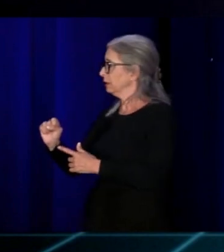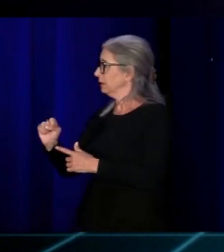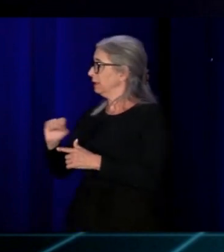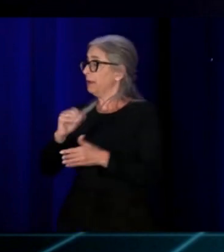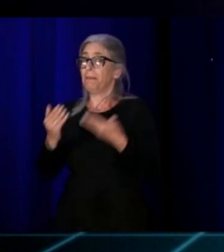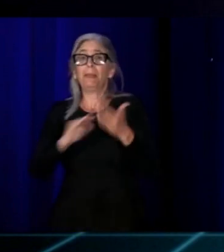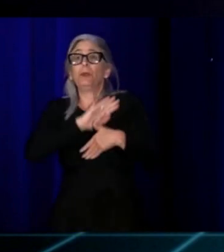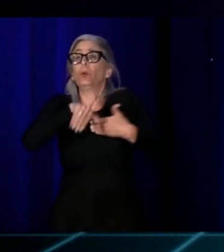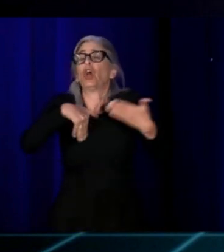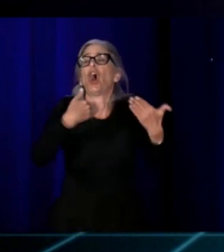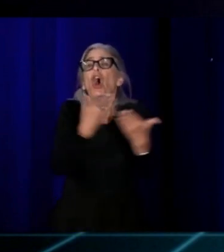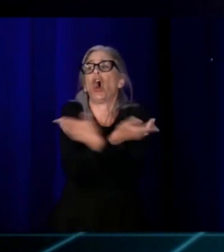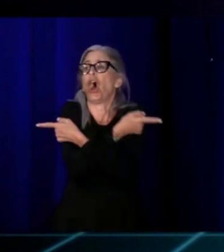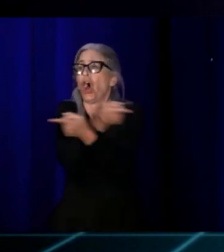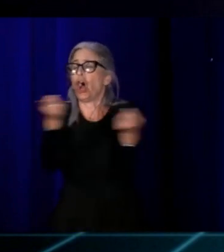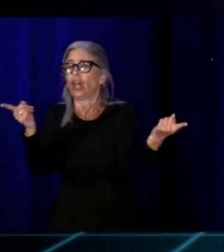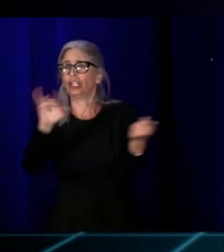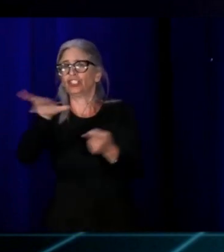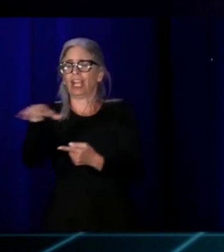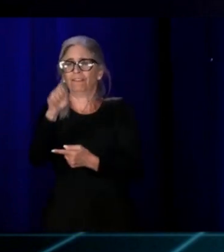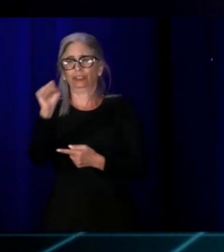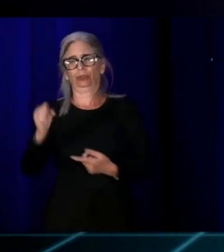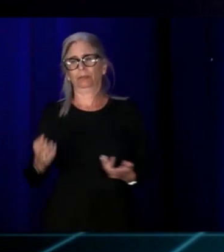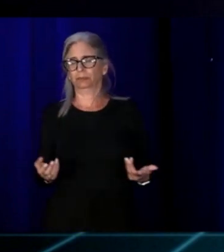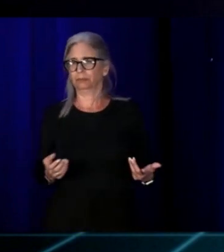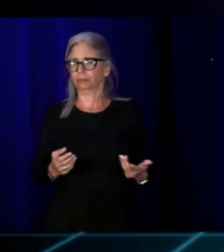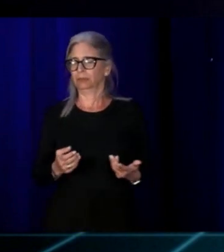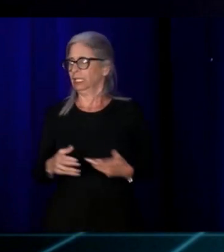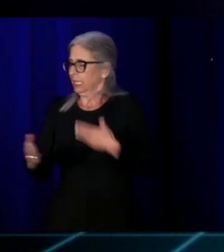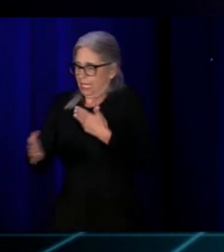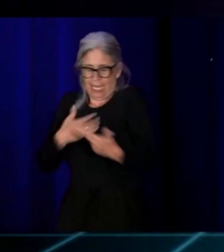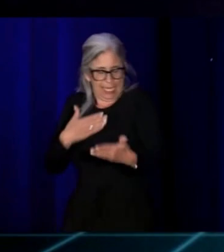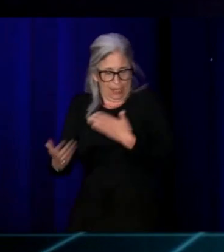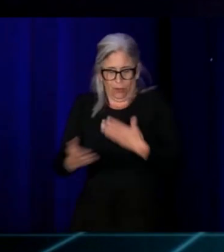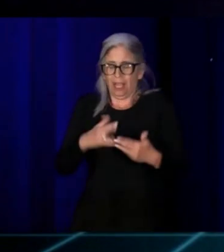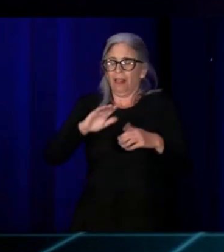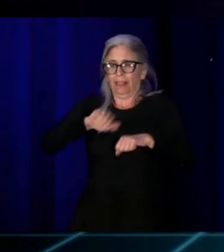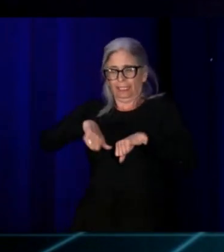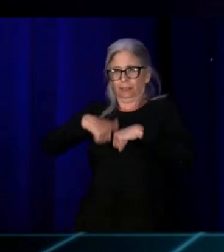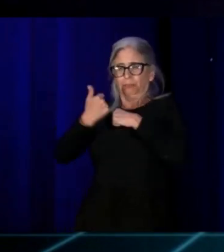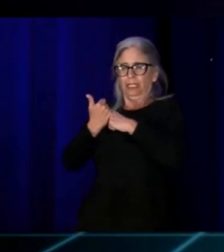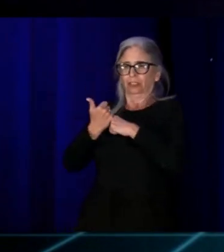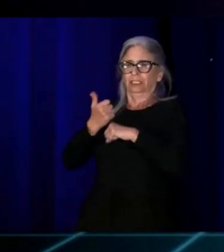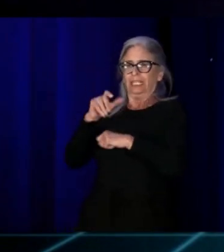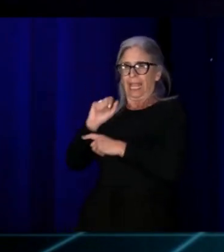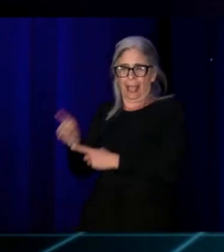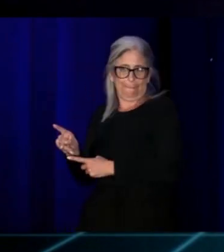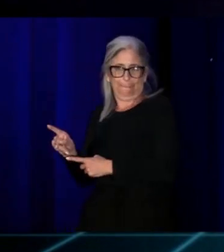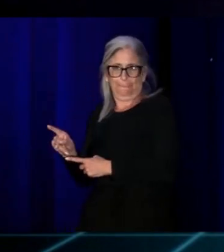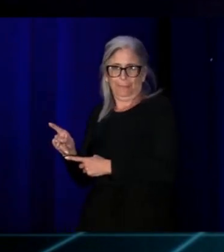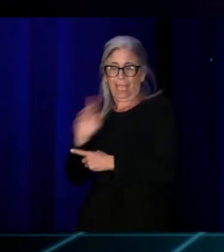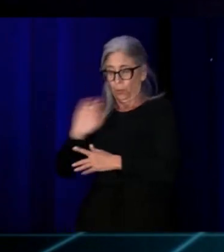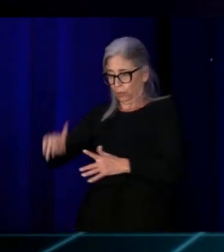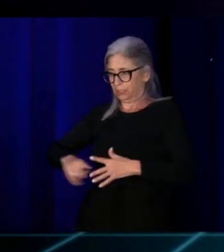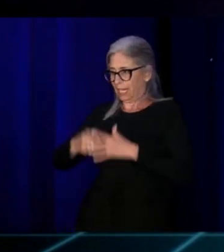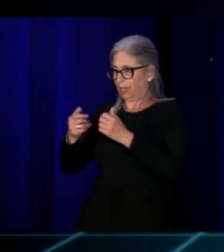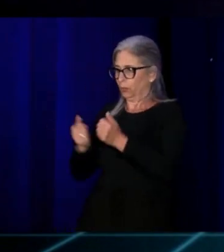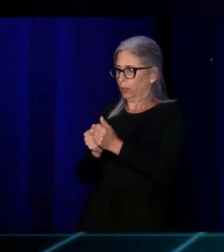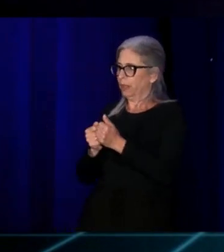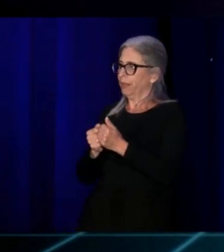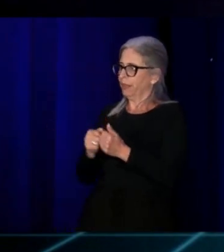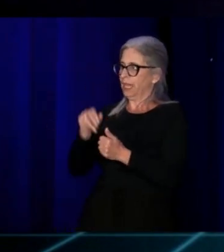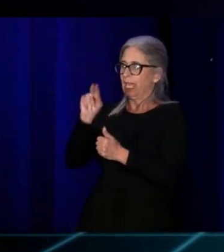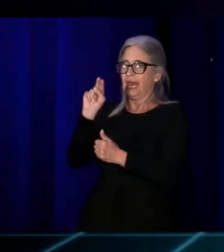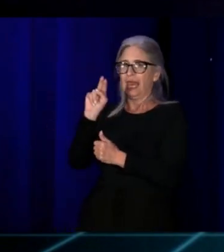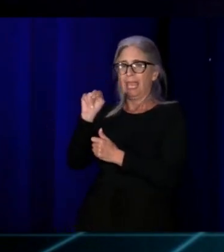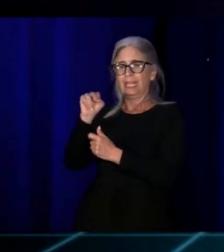all JavaScript, you know? Who knows? Okay, well, anyways, let's start actually building an app. Yeah. I will start with npm install React.